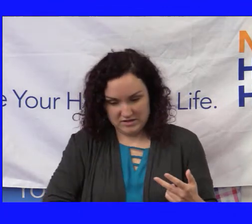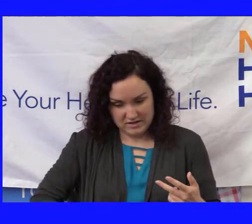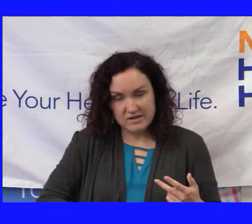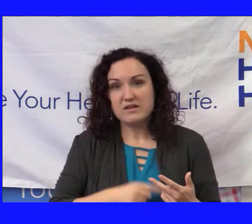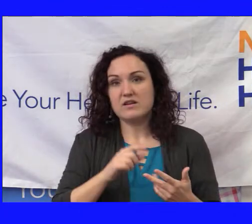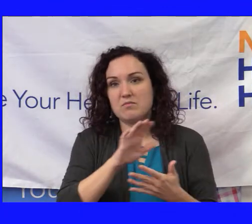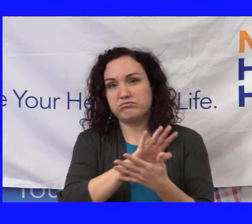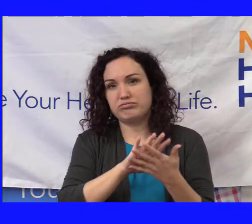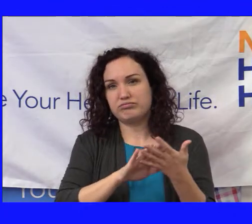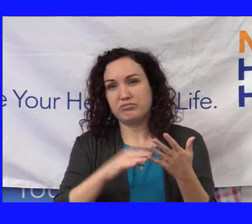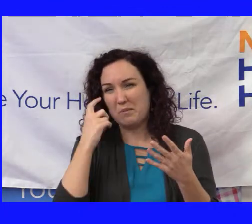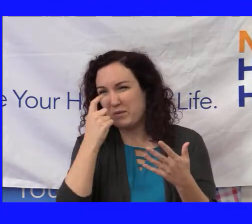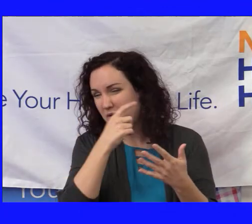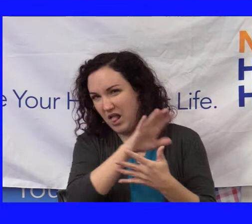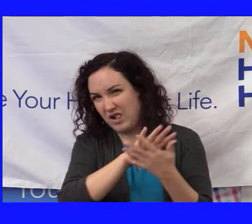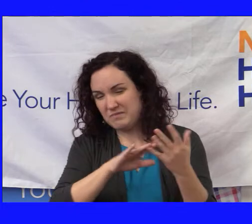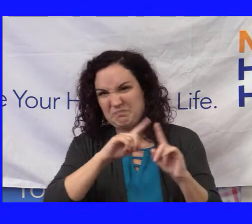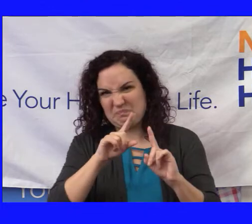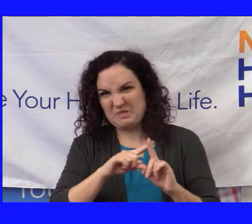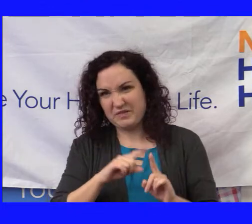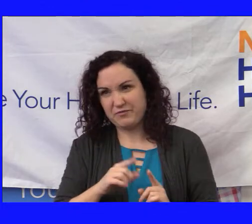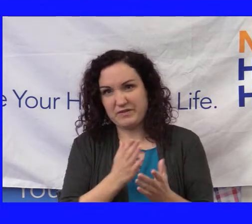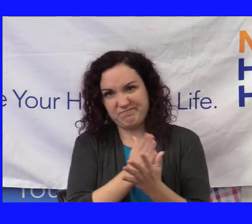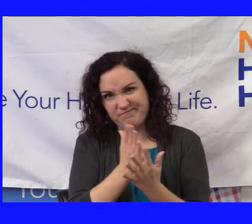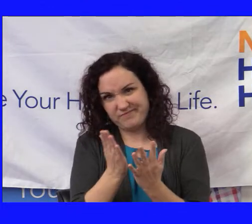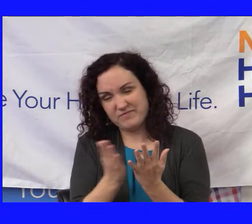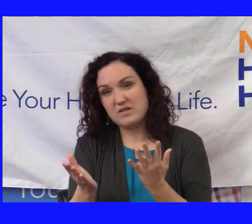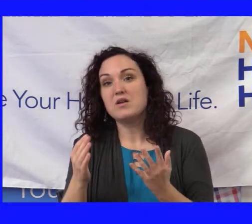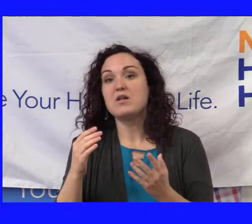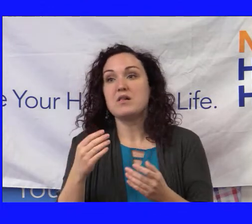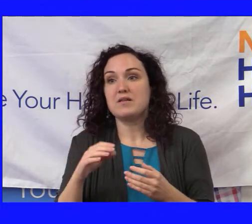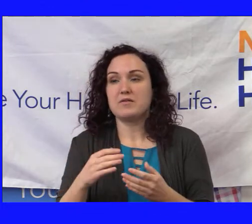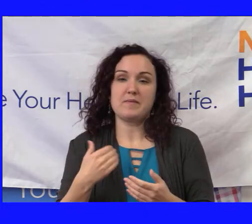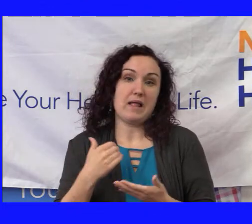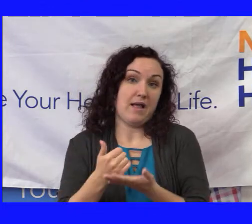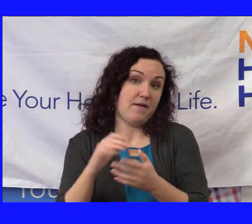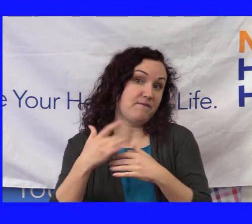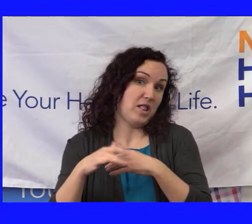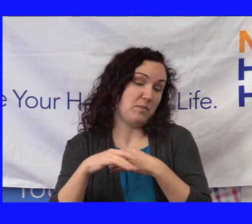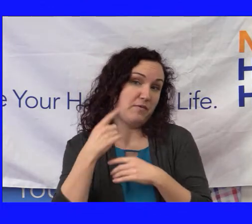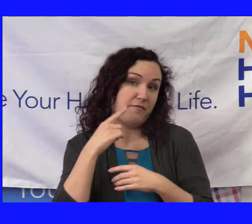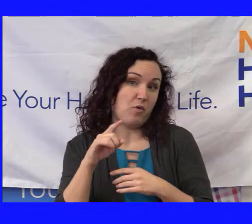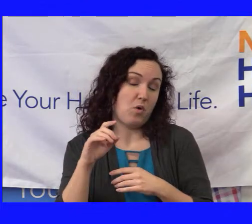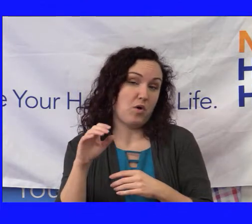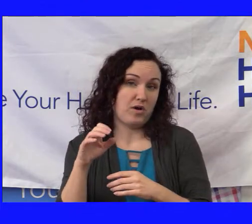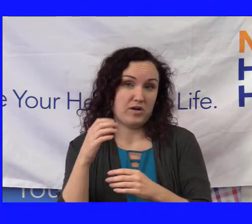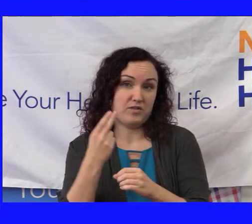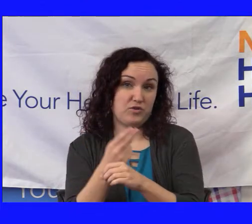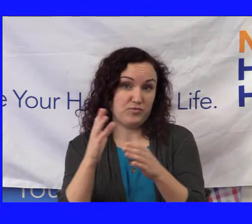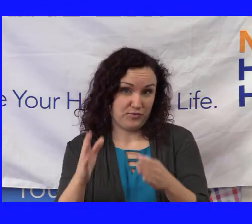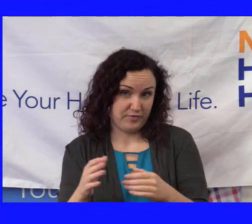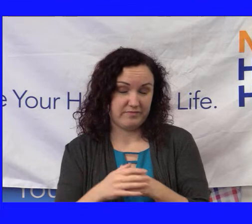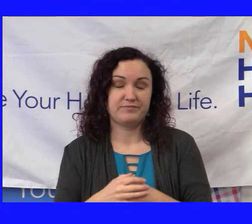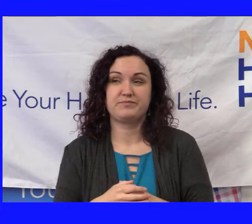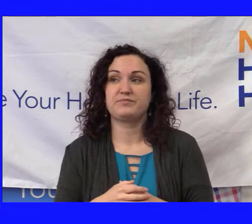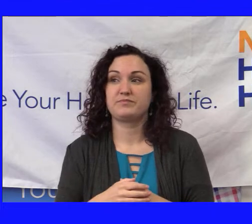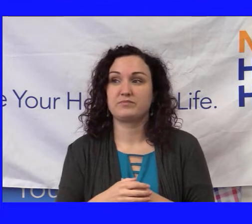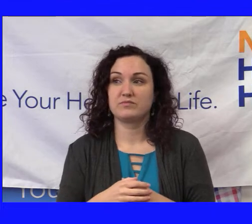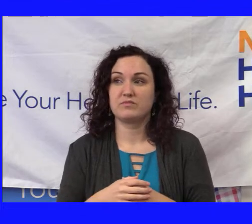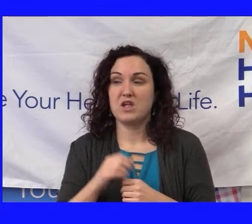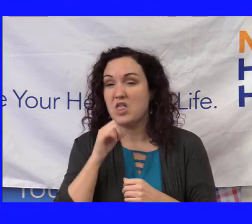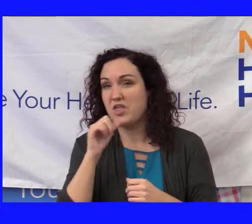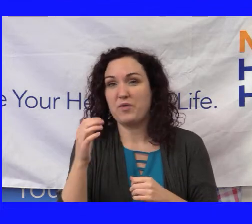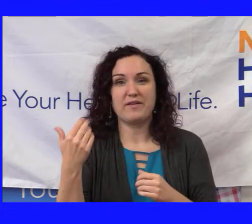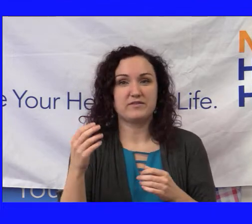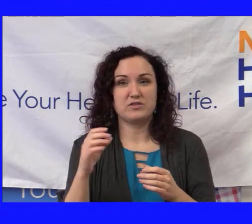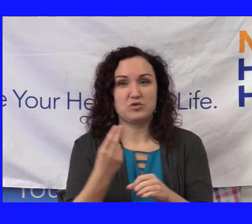gastroenterology, ophthalmology, and that would make them available for the user in Epic so that they don't necessarily have to go into those other third-party